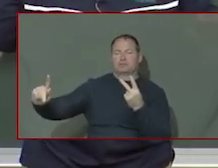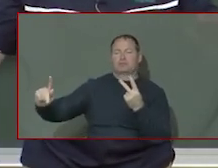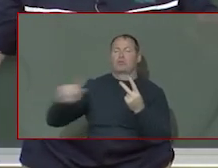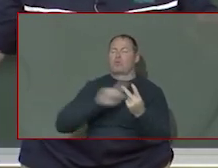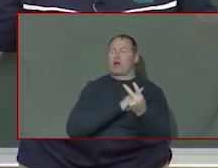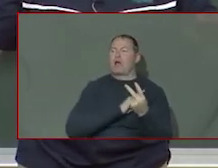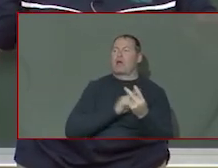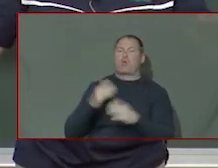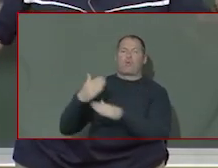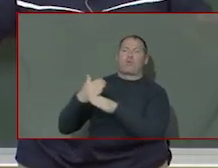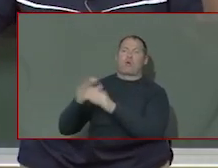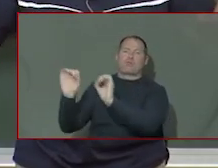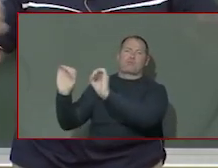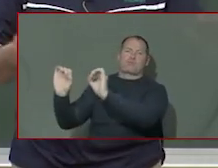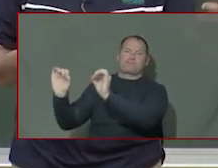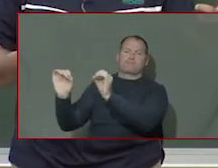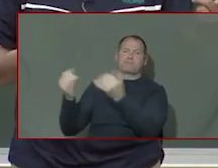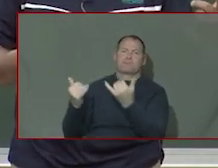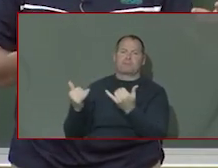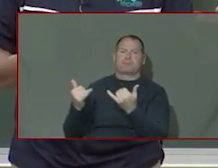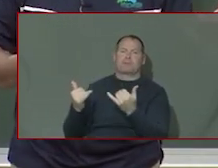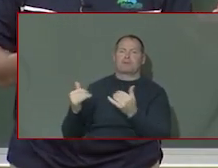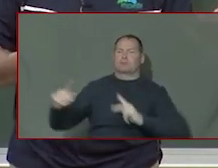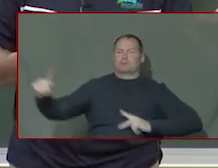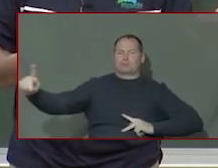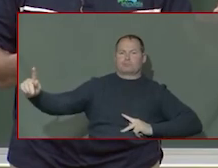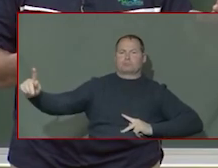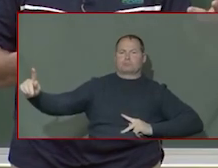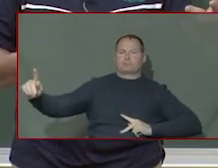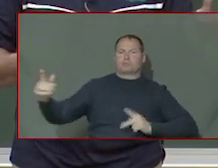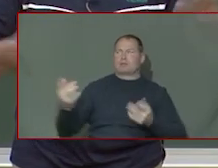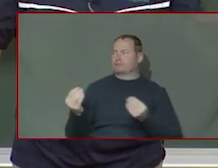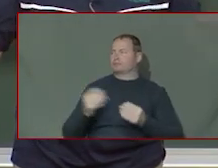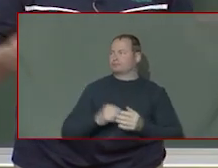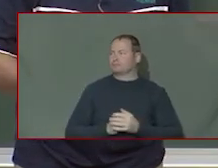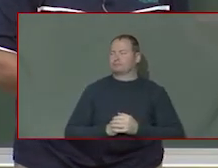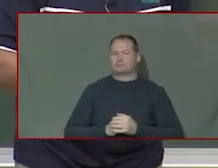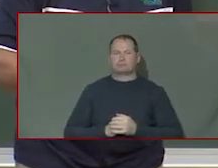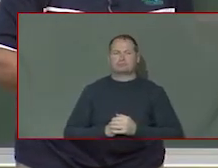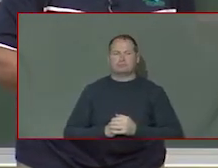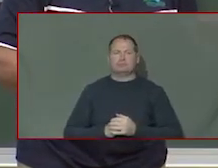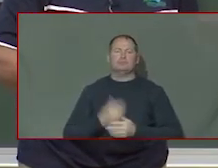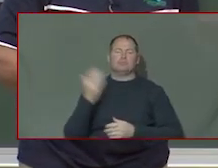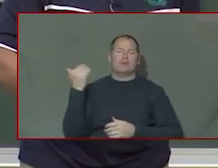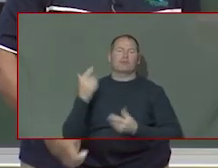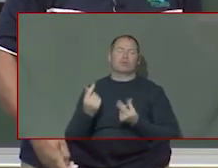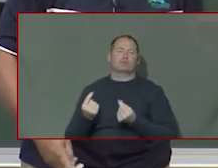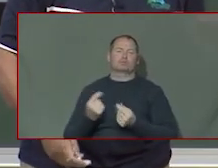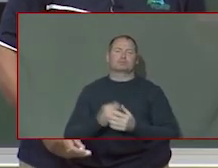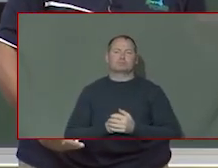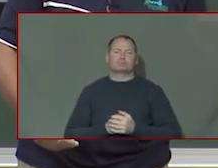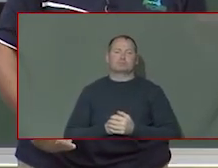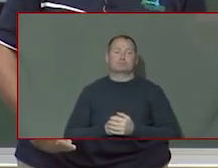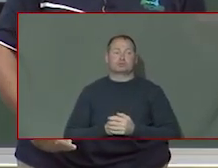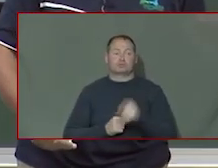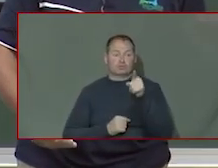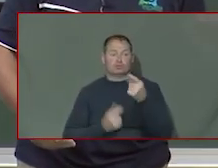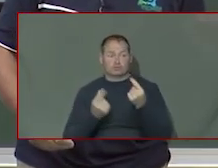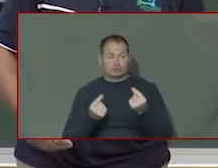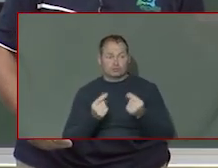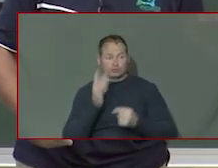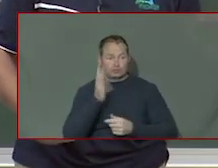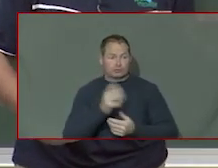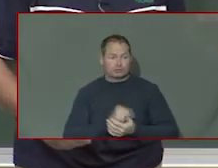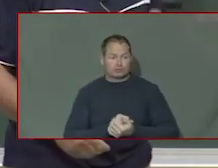that are functioning. Then each brother has a kidney each. So they've done that in the family. Are you willing to do that for your